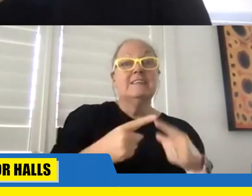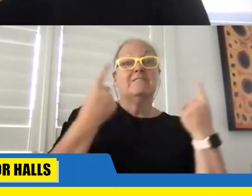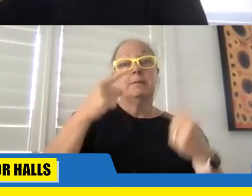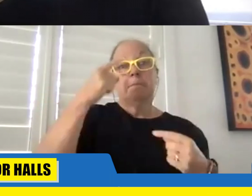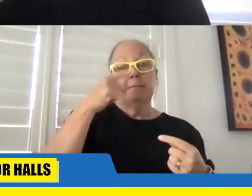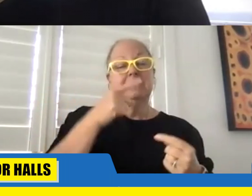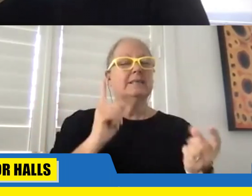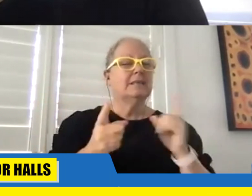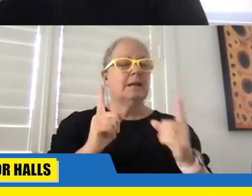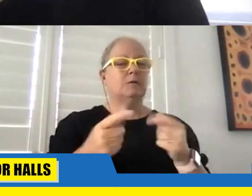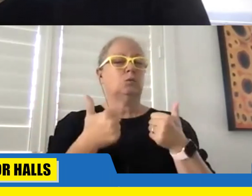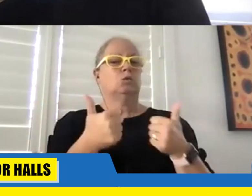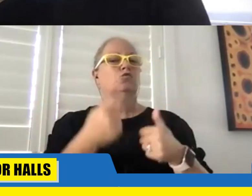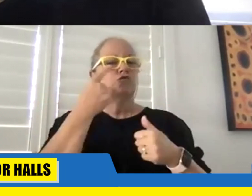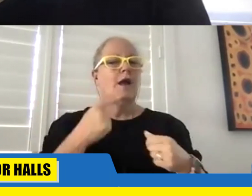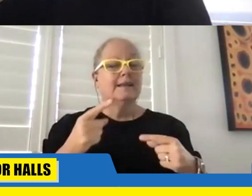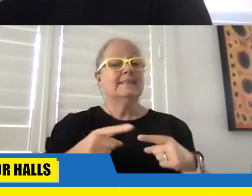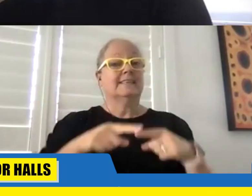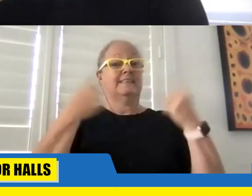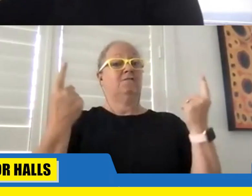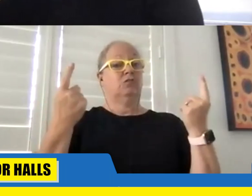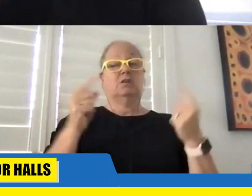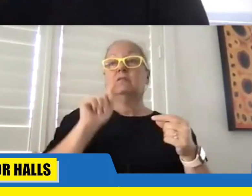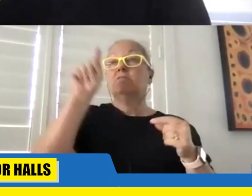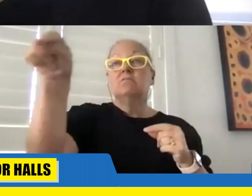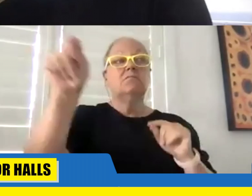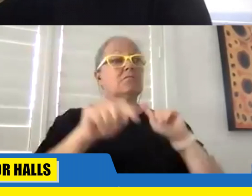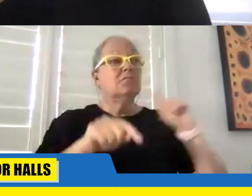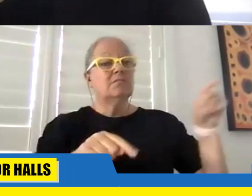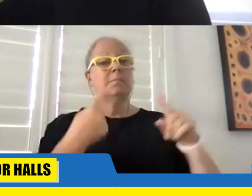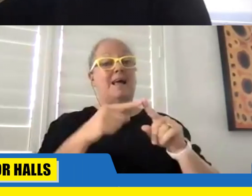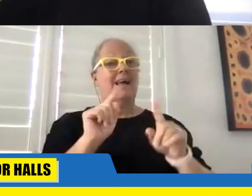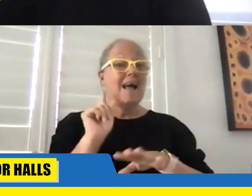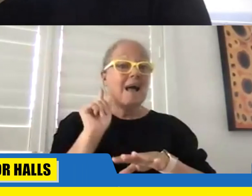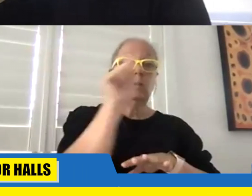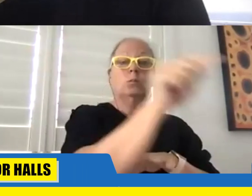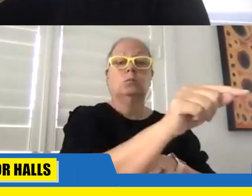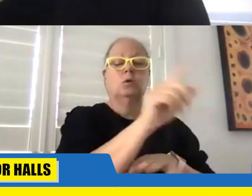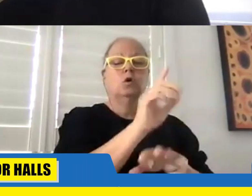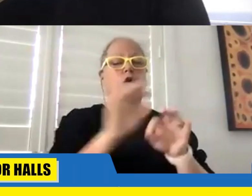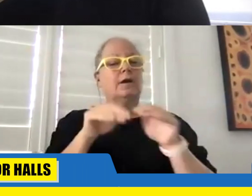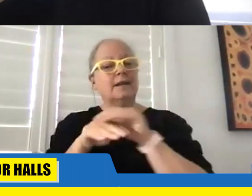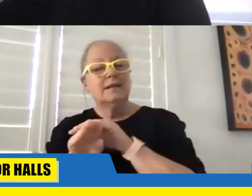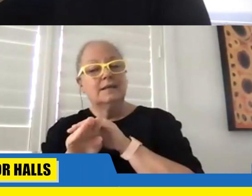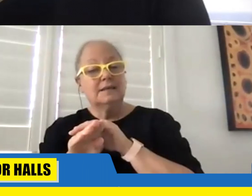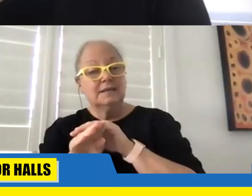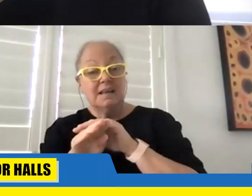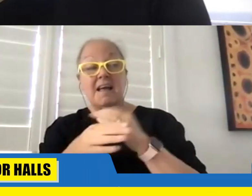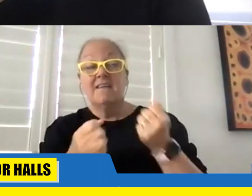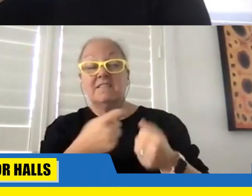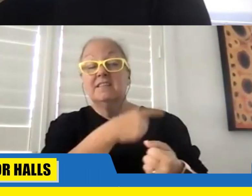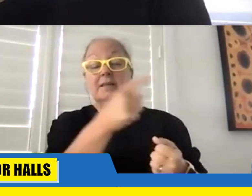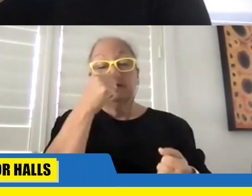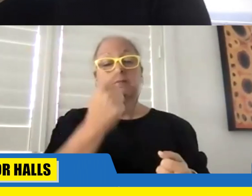idea to, try some different venues. And going outside will appeal to some people who